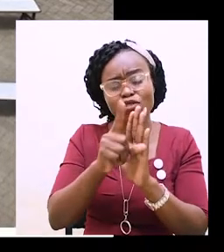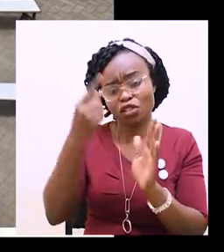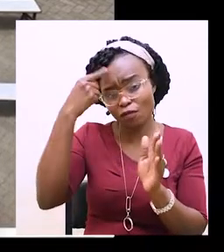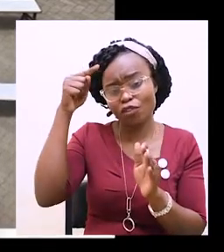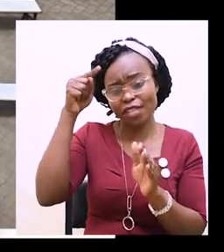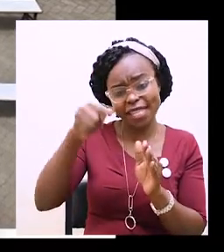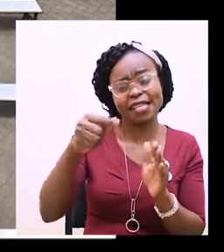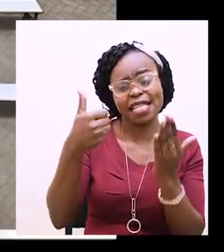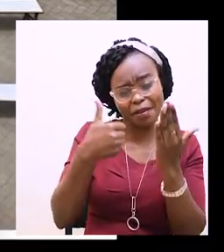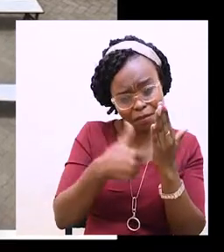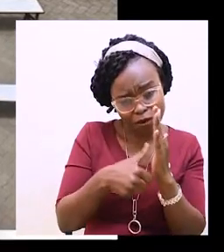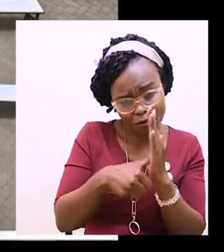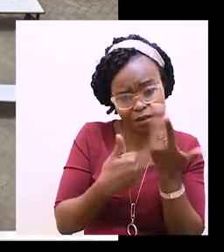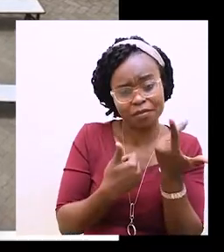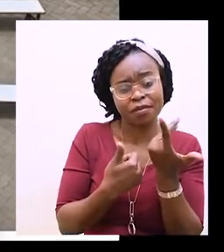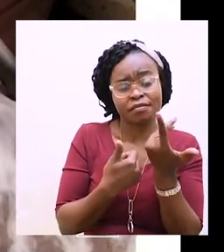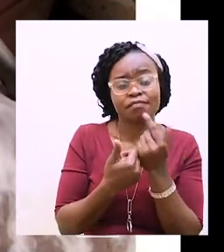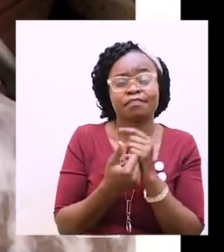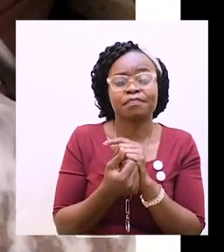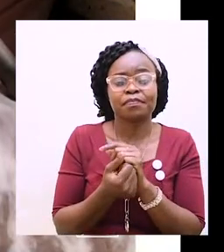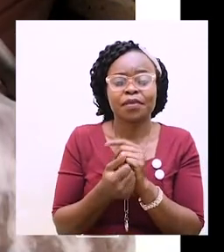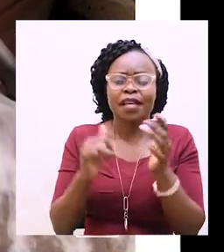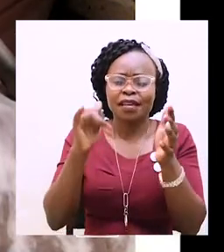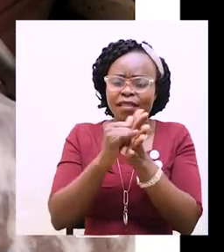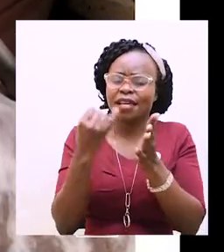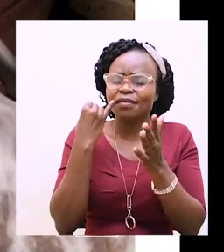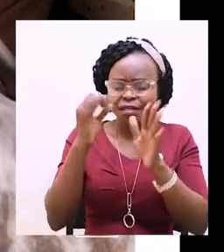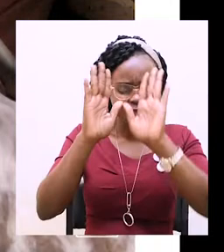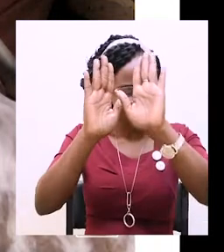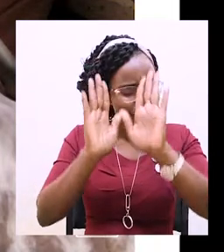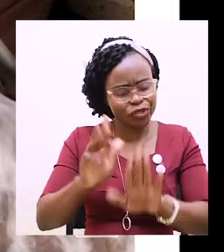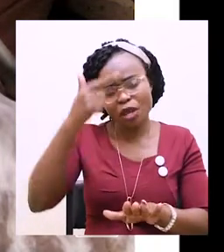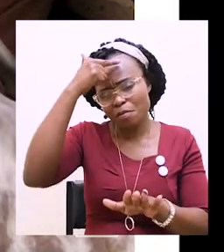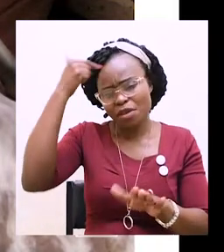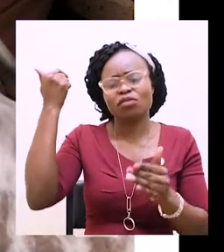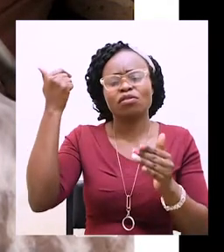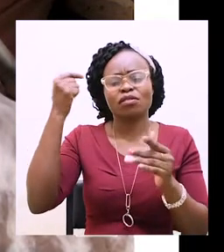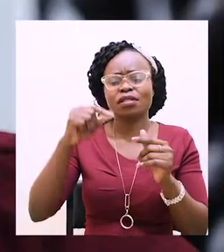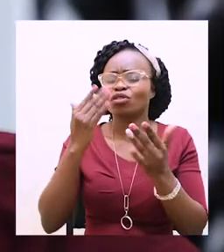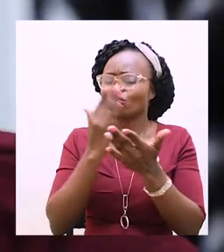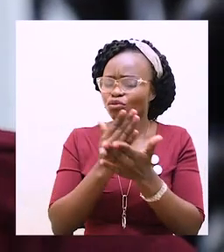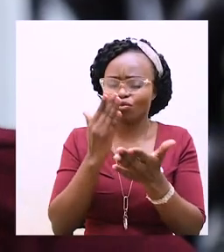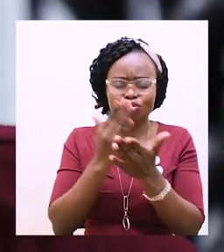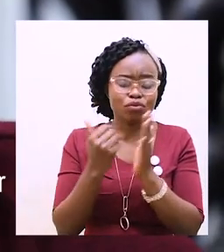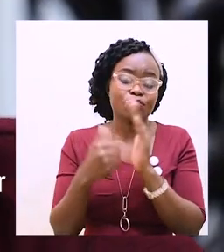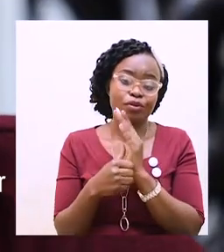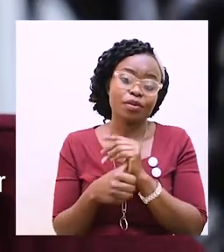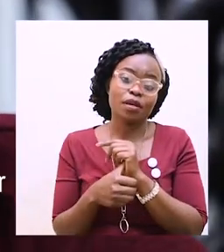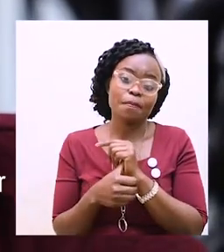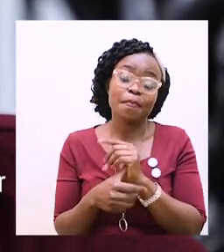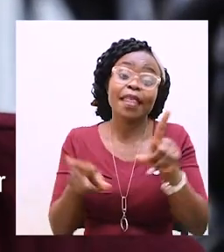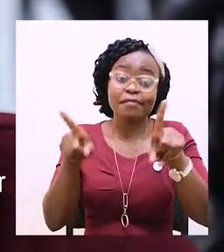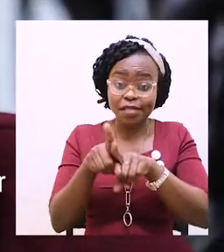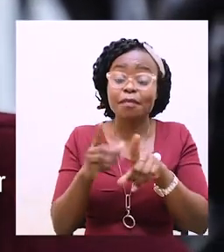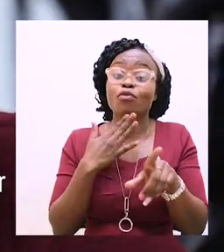place regarding issues of gender-based violence or sexual violence. That is quite important because it is still a big issue. Then